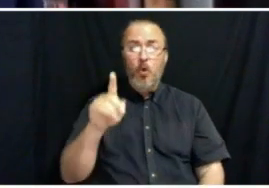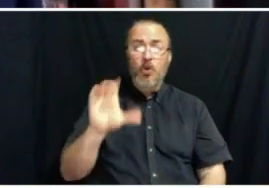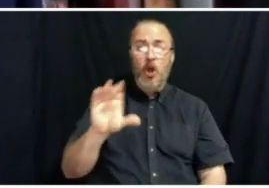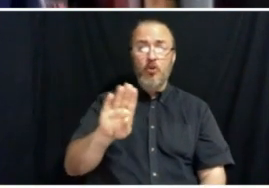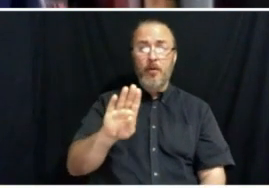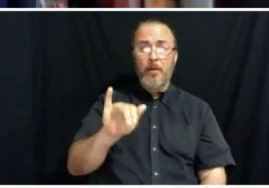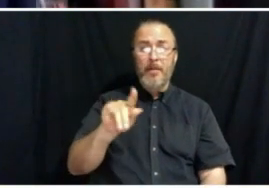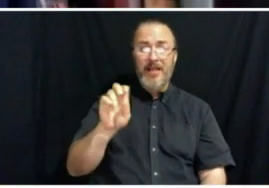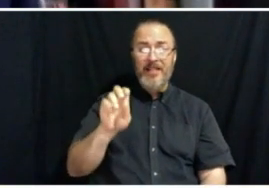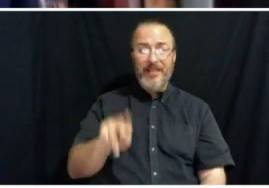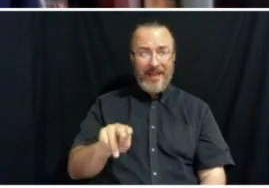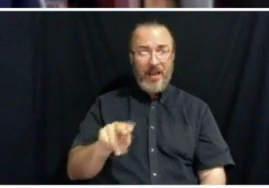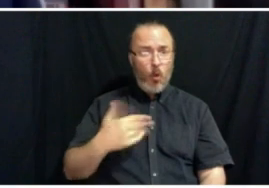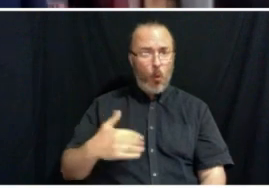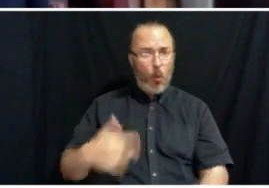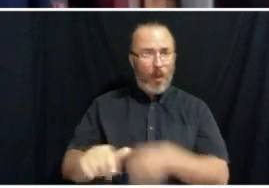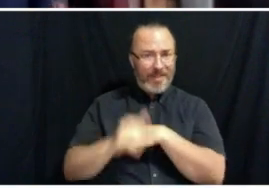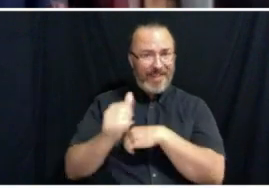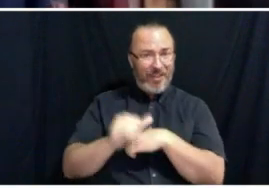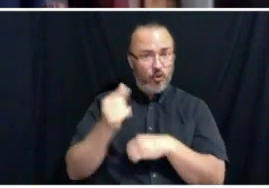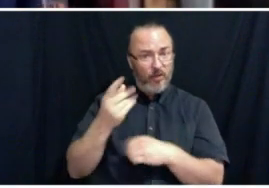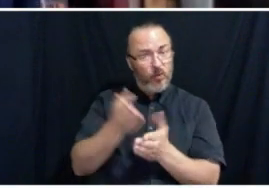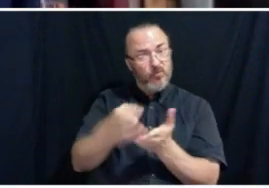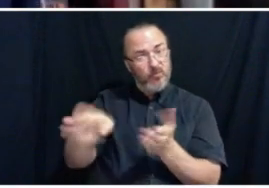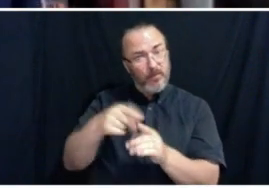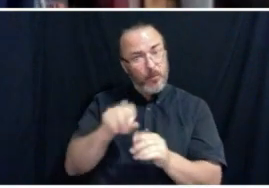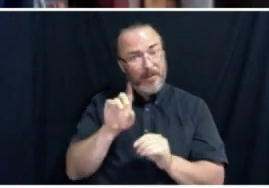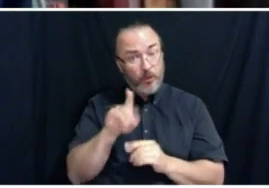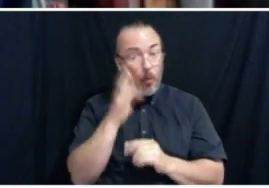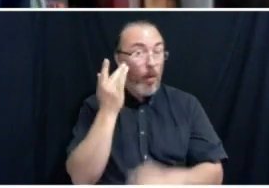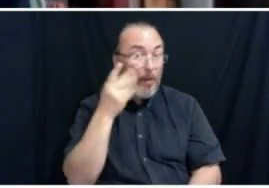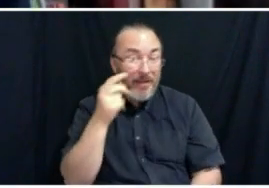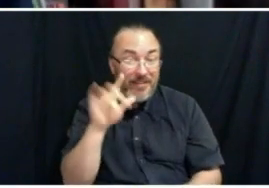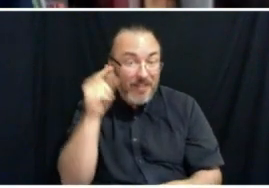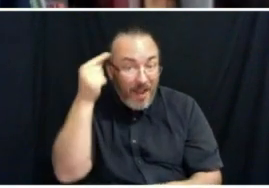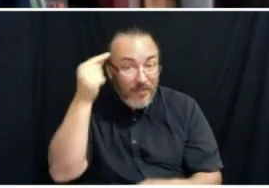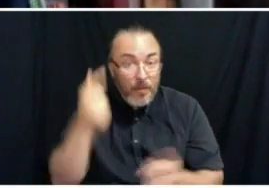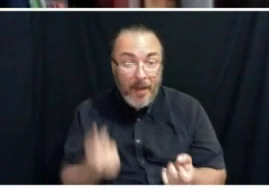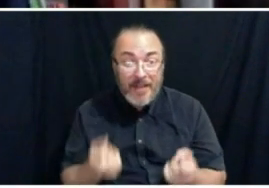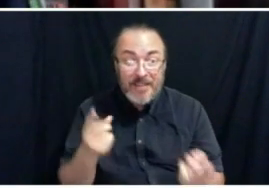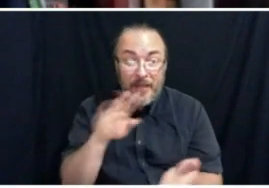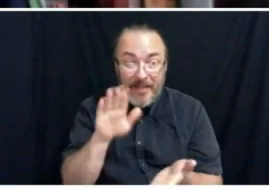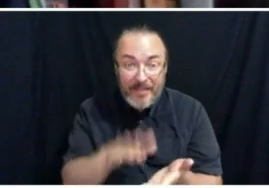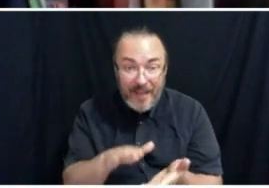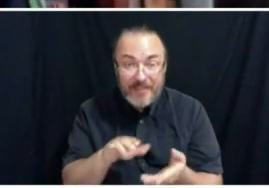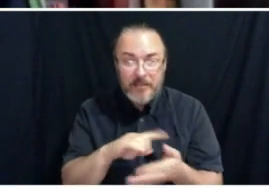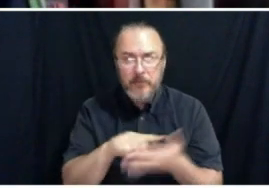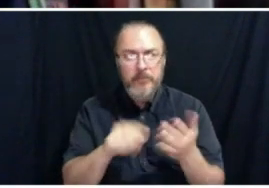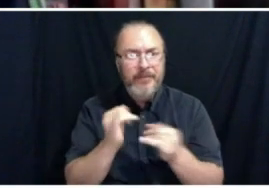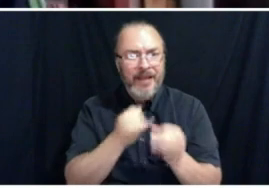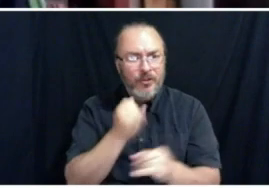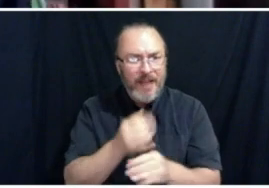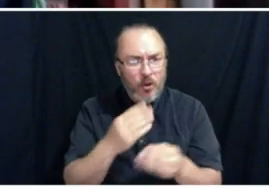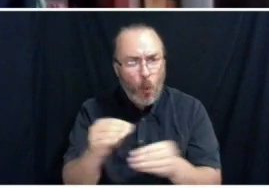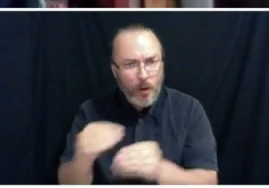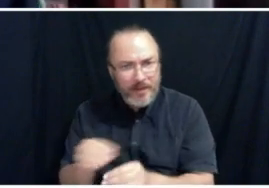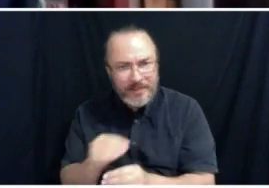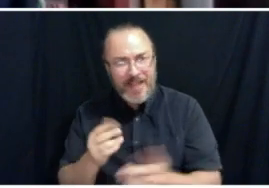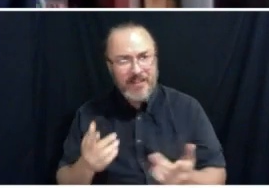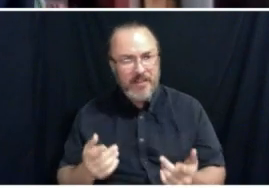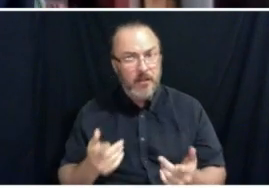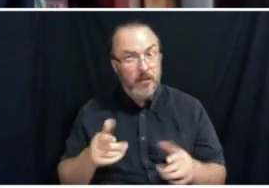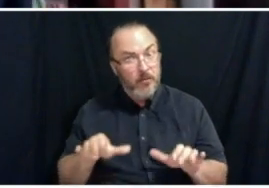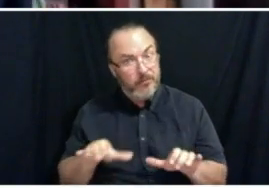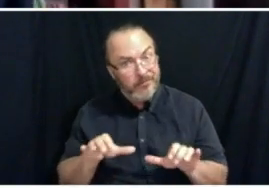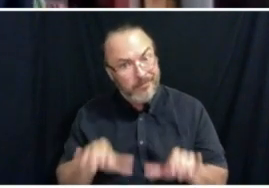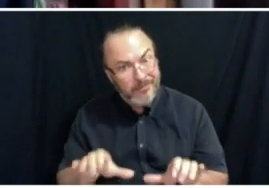being taken out of education because governments will spend less, aid will be less, international organizations will do less. We have